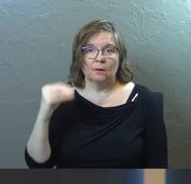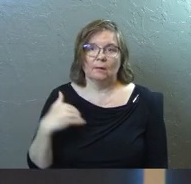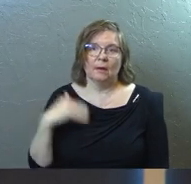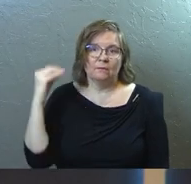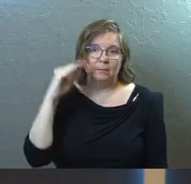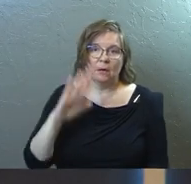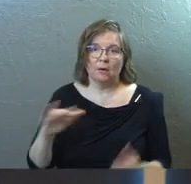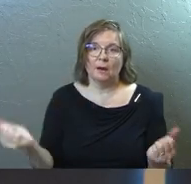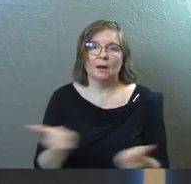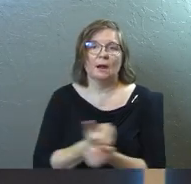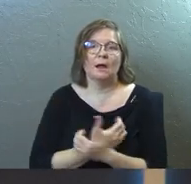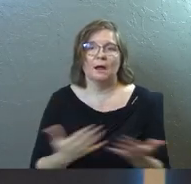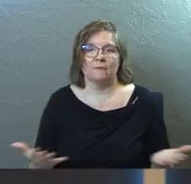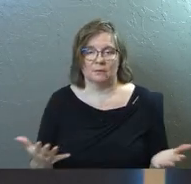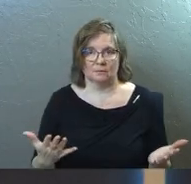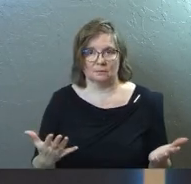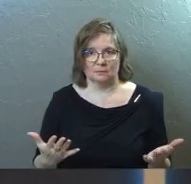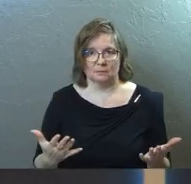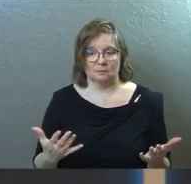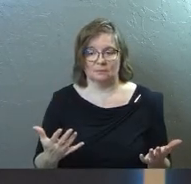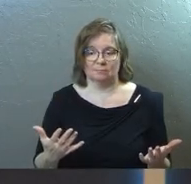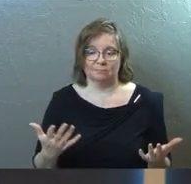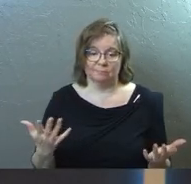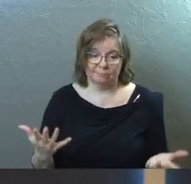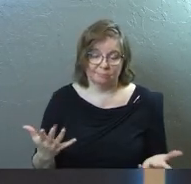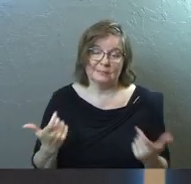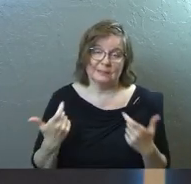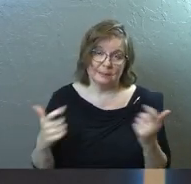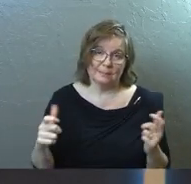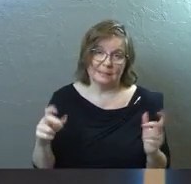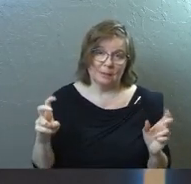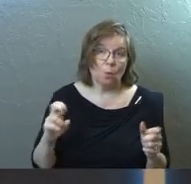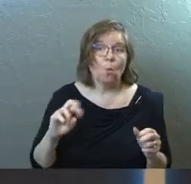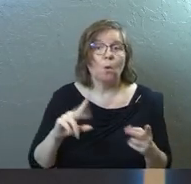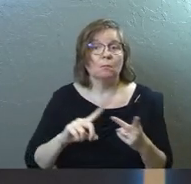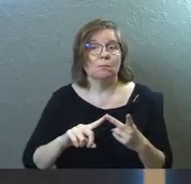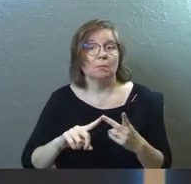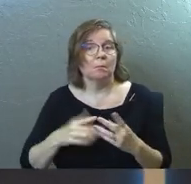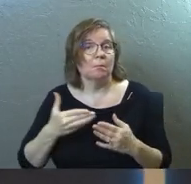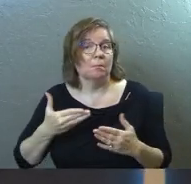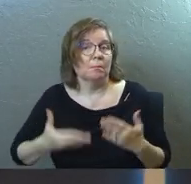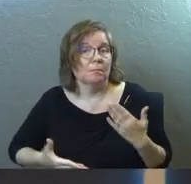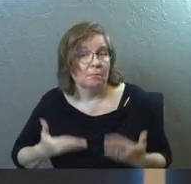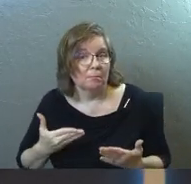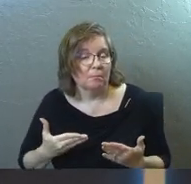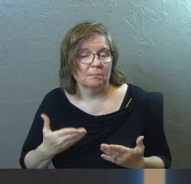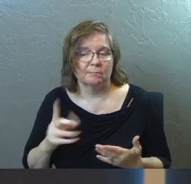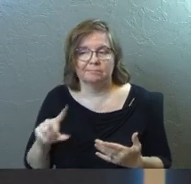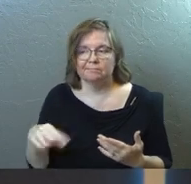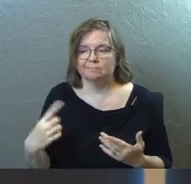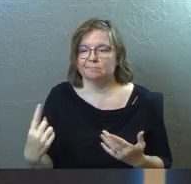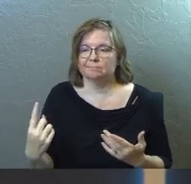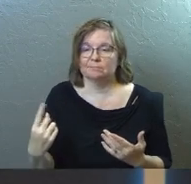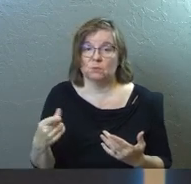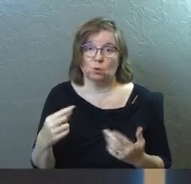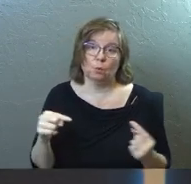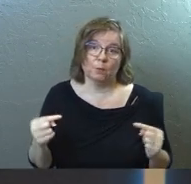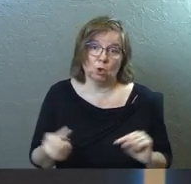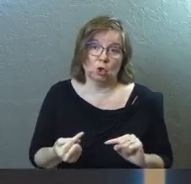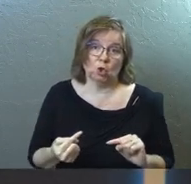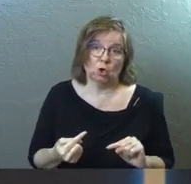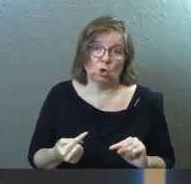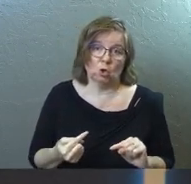have an opinion on every single thing. It's a big issue to me. Or maybe it's just you've been